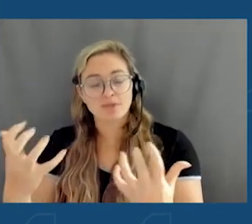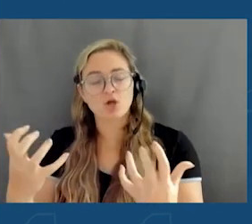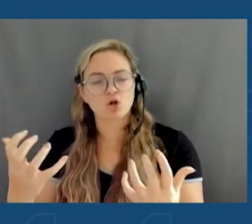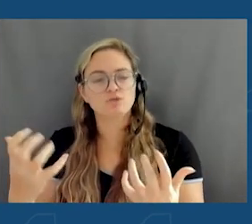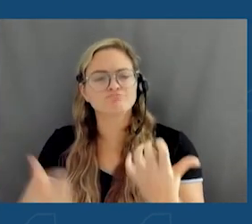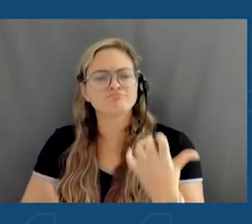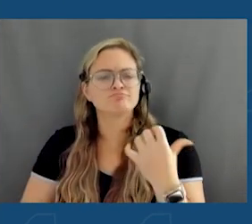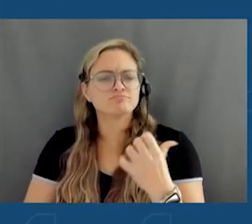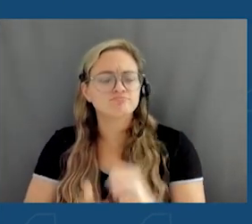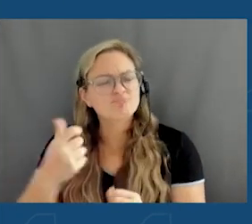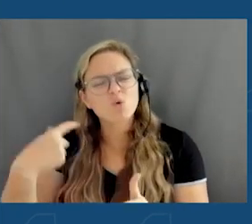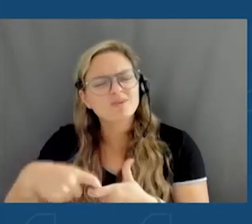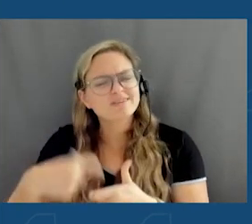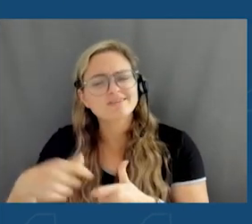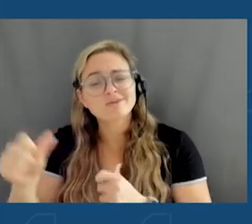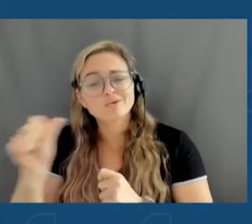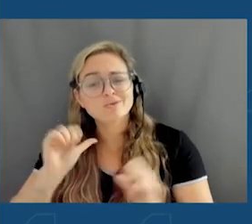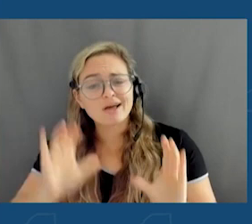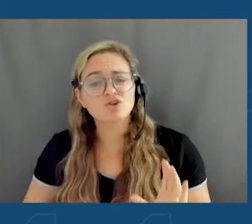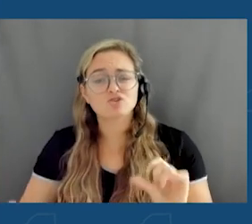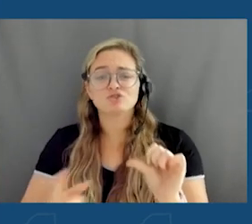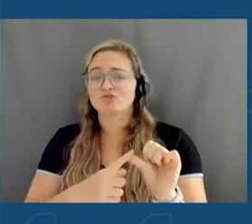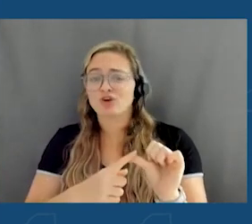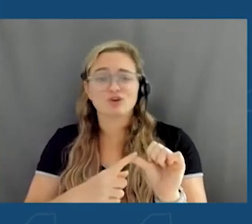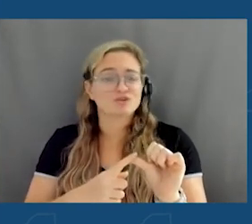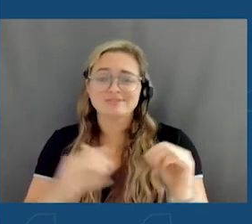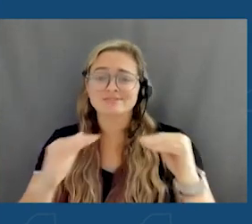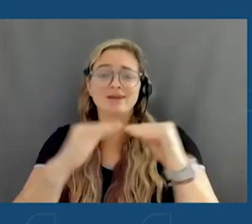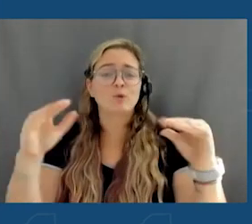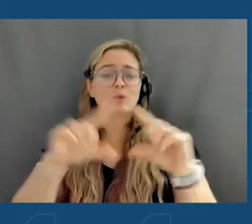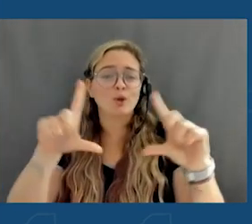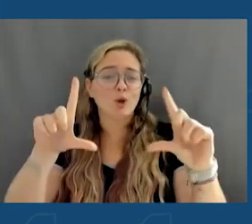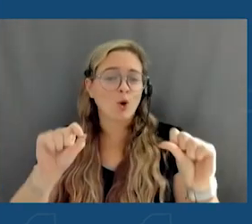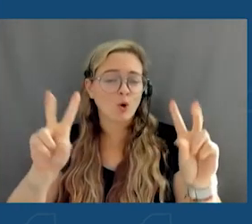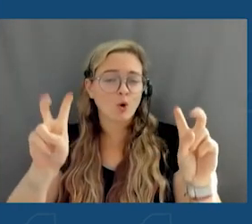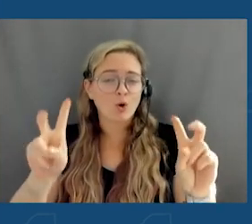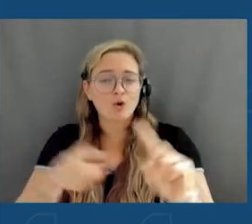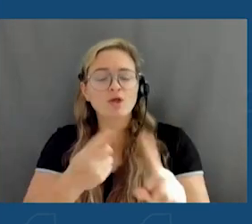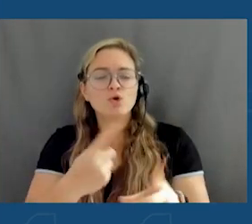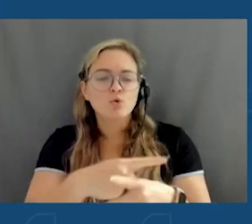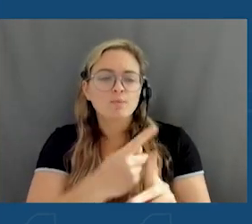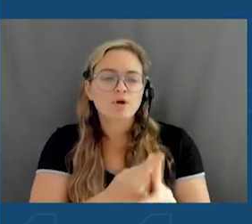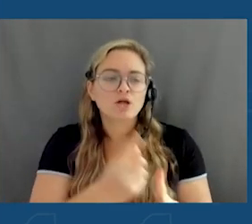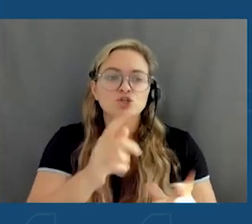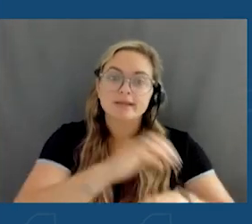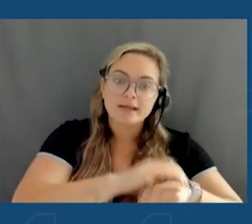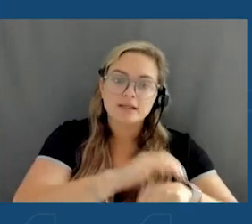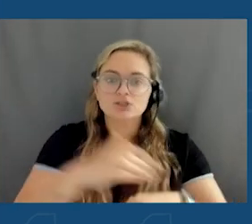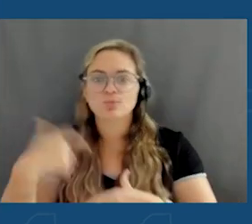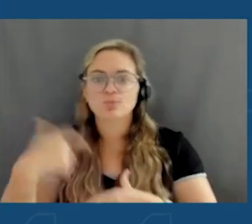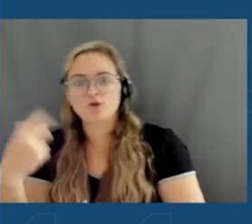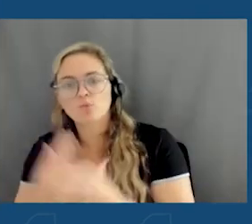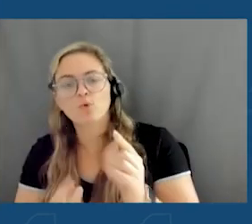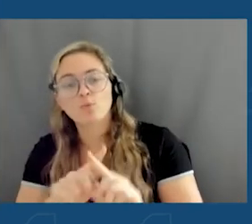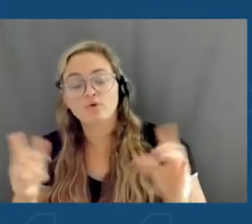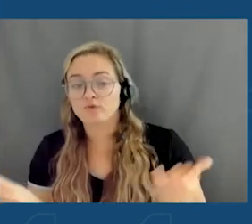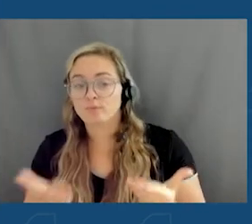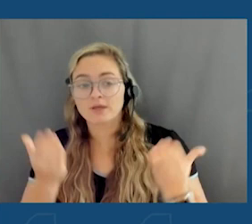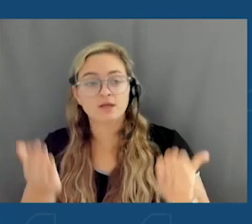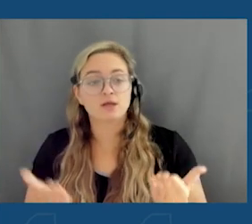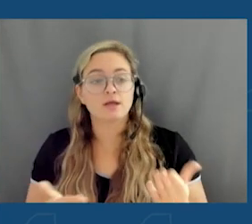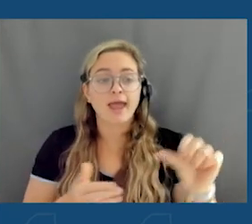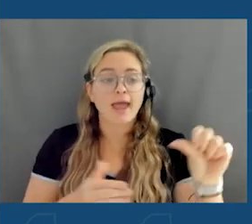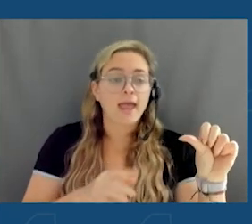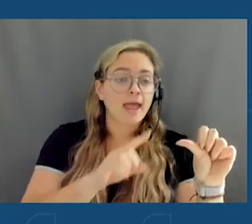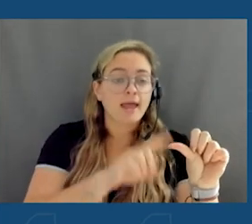most Latino actors' first equity card. They do productions in English and in Spanish. But from here, it's the A to the